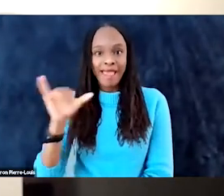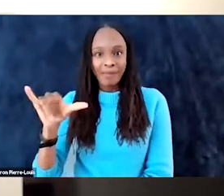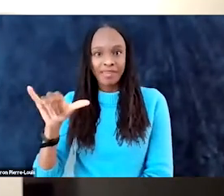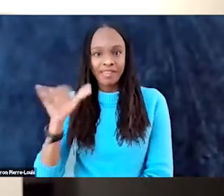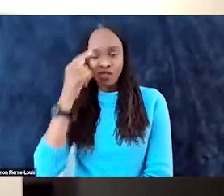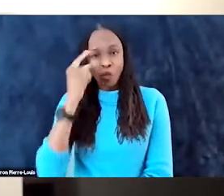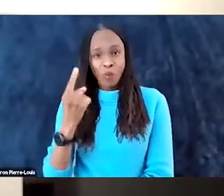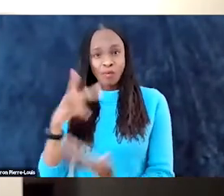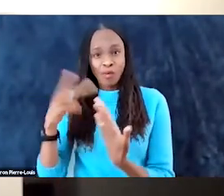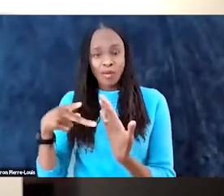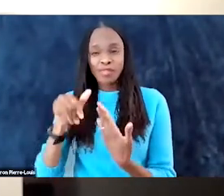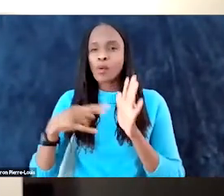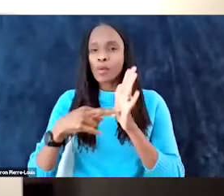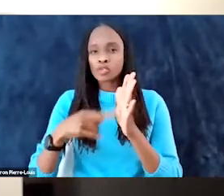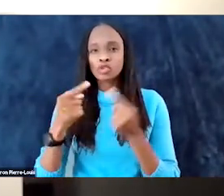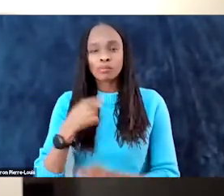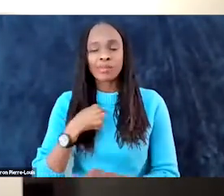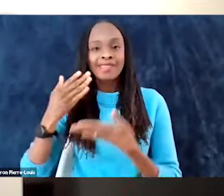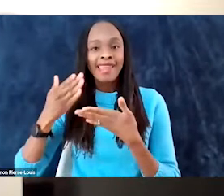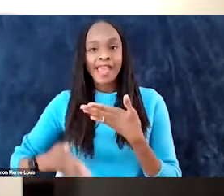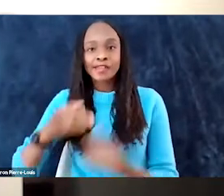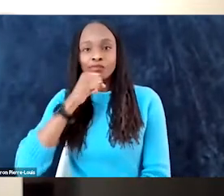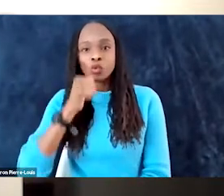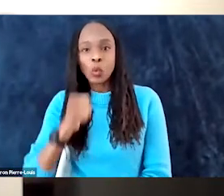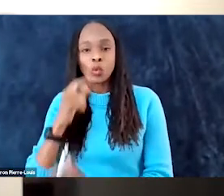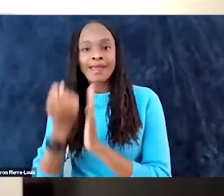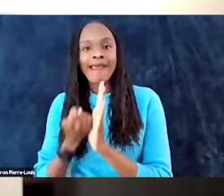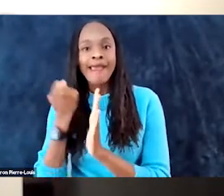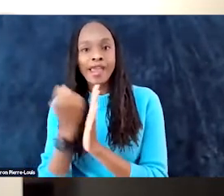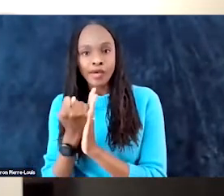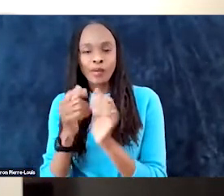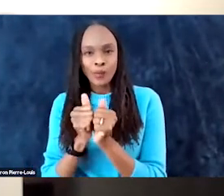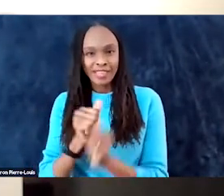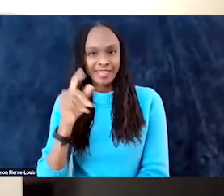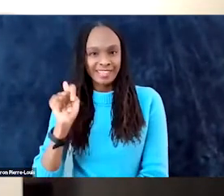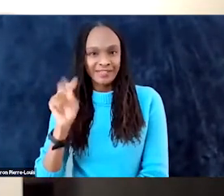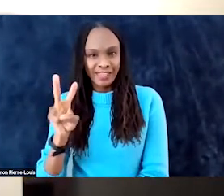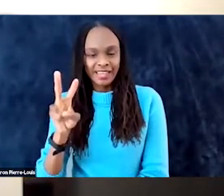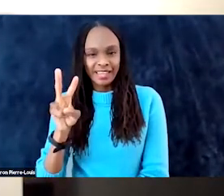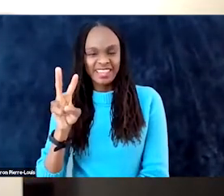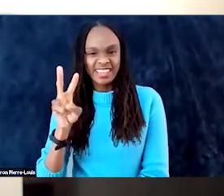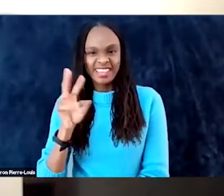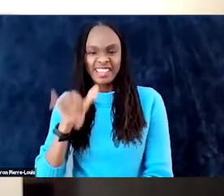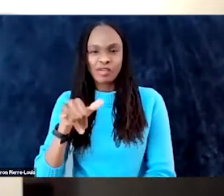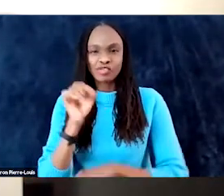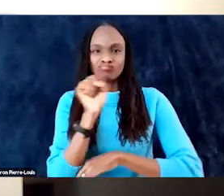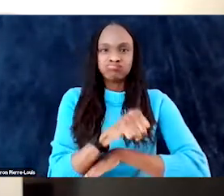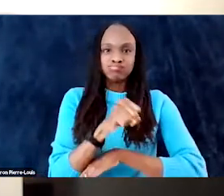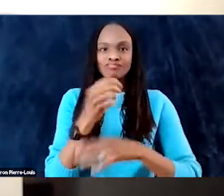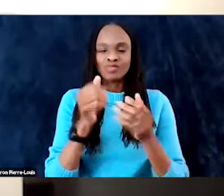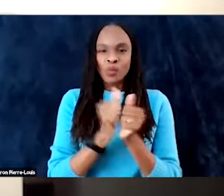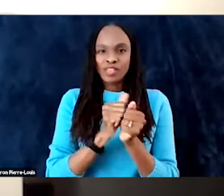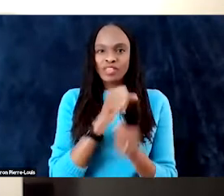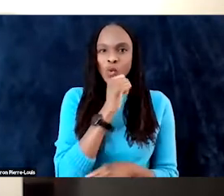that represented to me the end of the old era of television dominated by the old forces. And